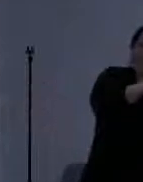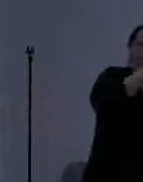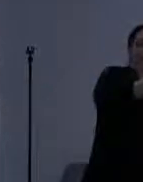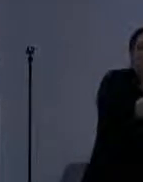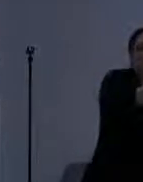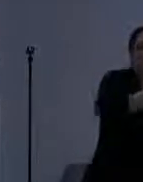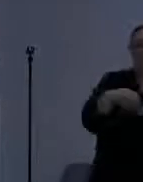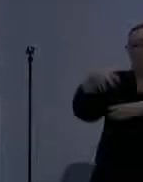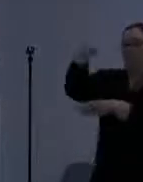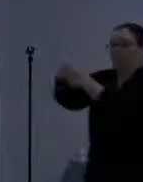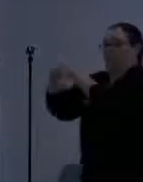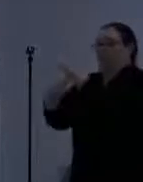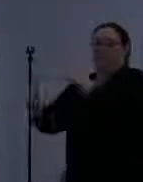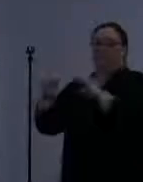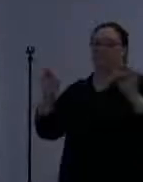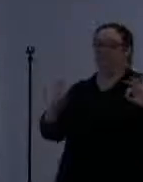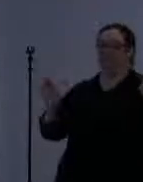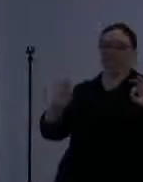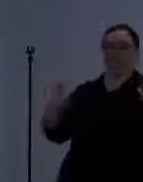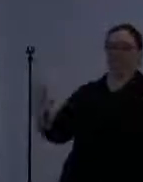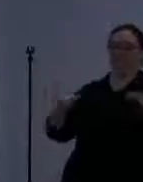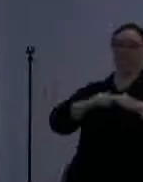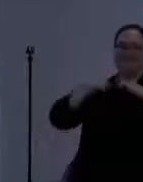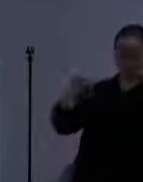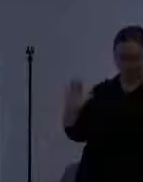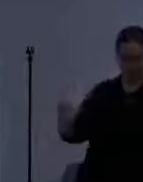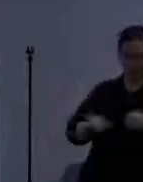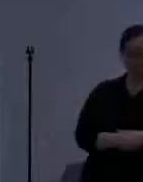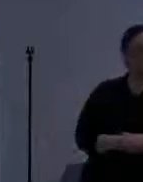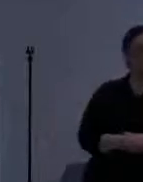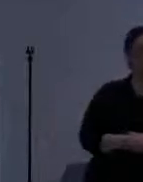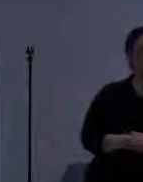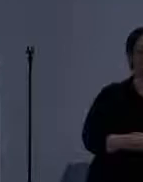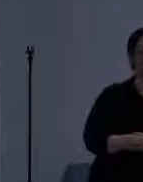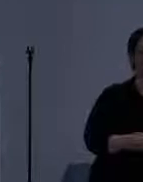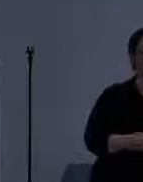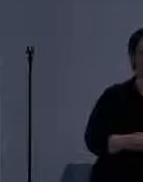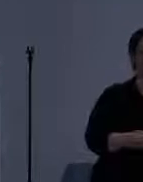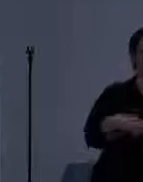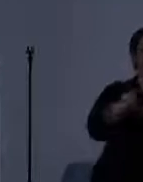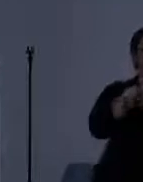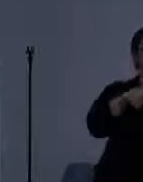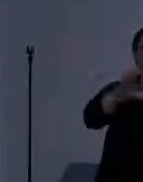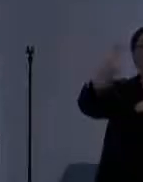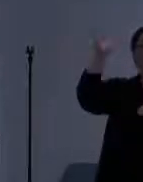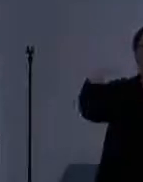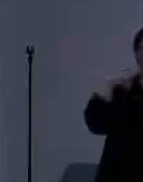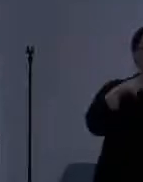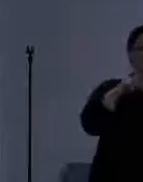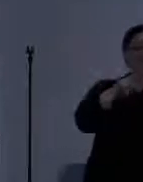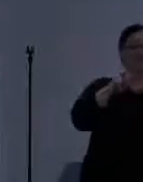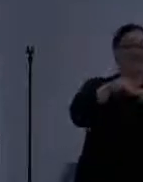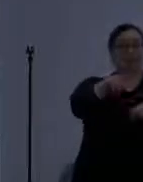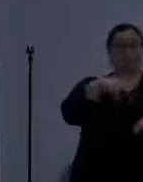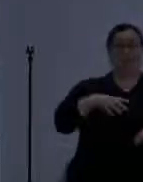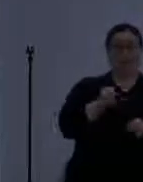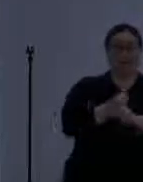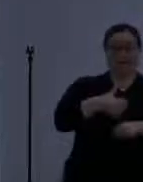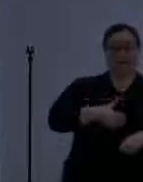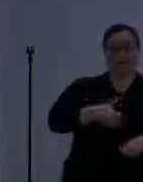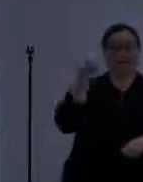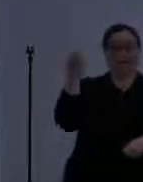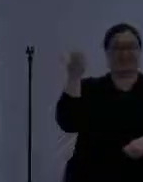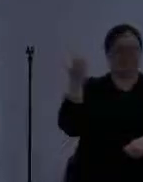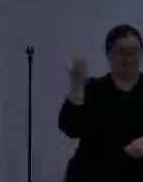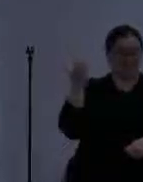The other thing that in our state that we've had in the past is that if you've wanted to make a complaint about a disability service provider, you